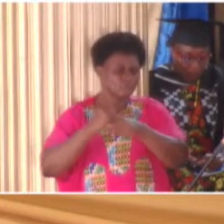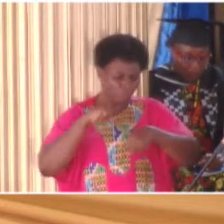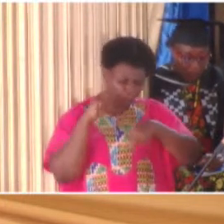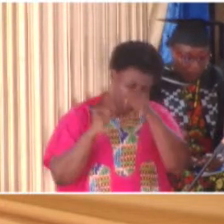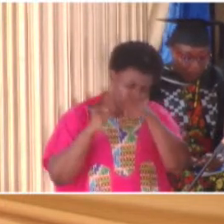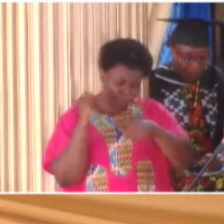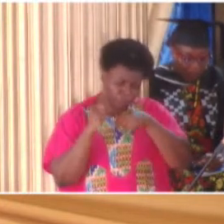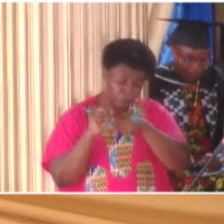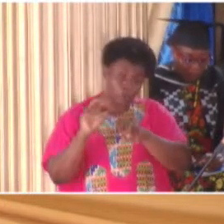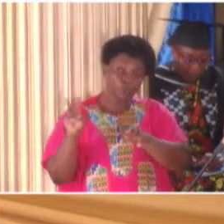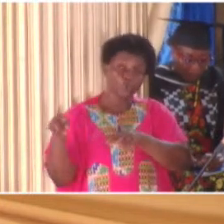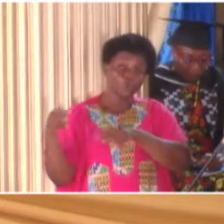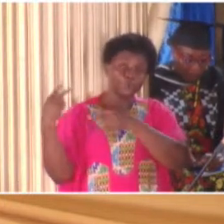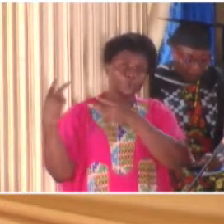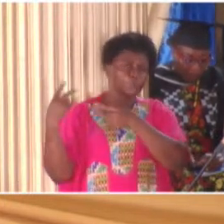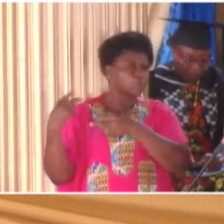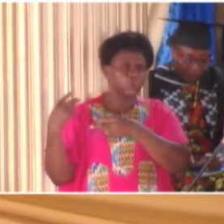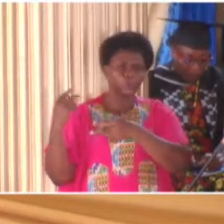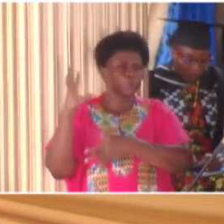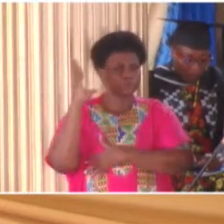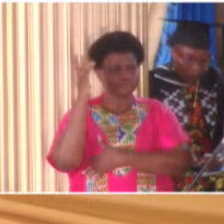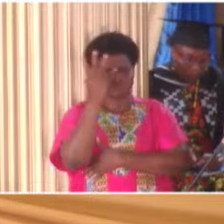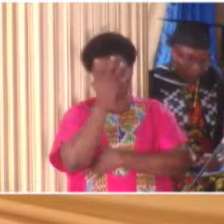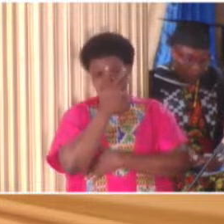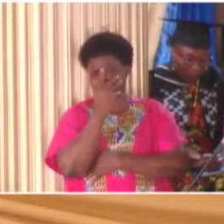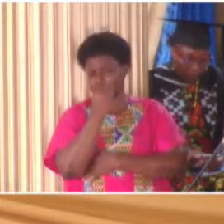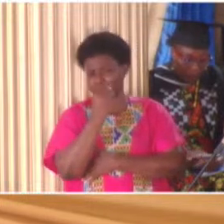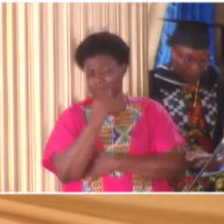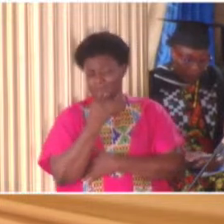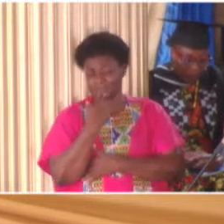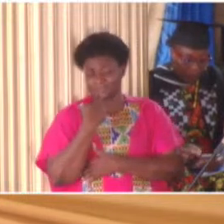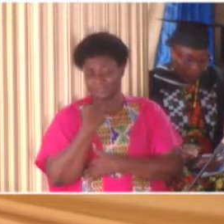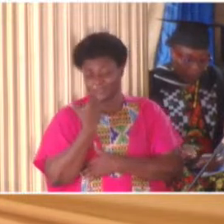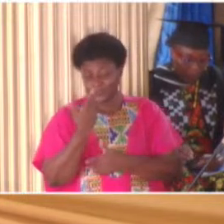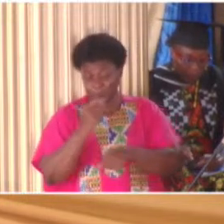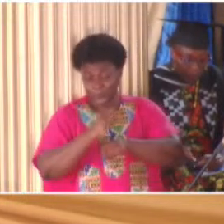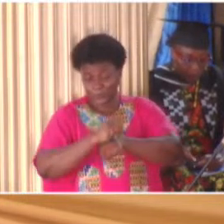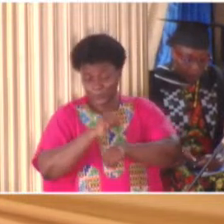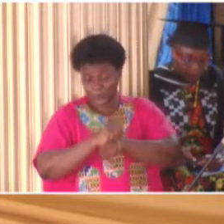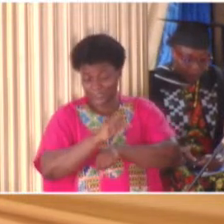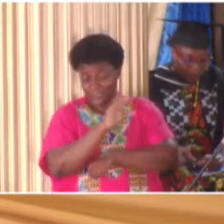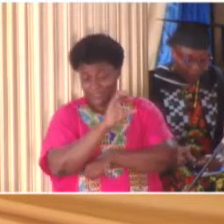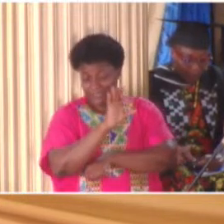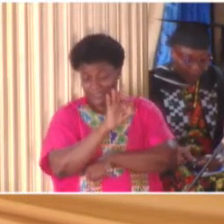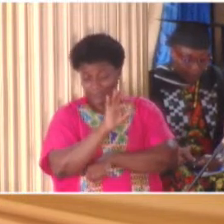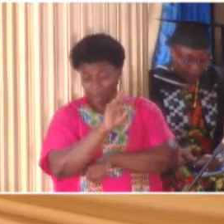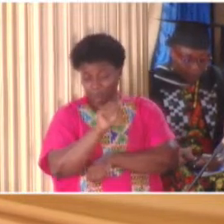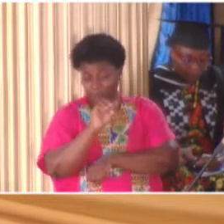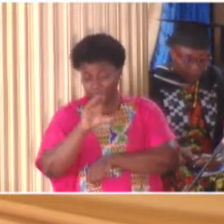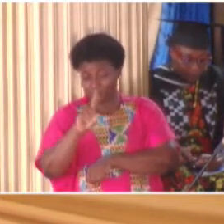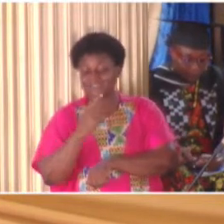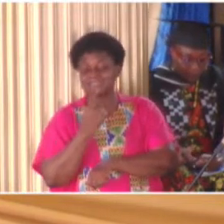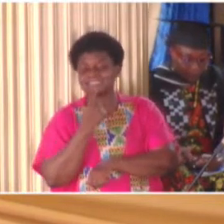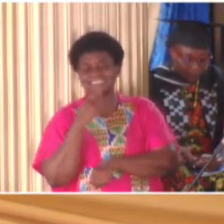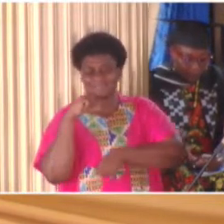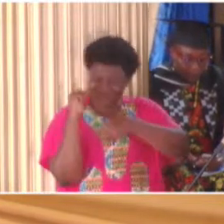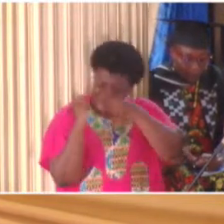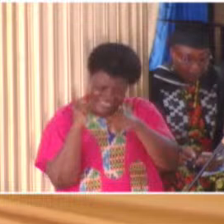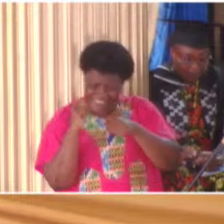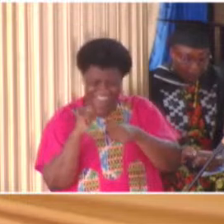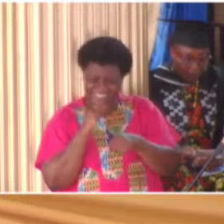beautiful." In my view, Freud's words remind us that struggles are not just